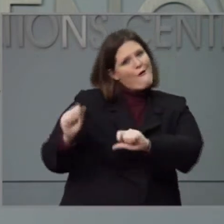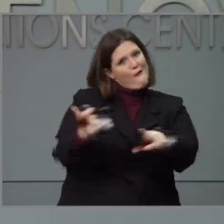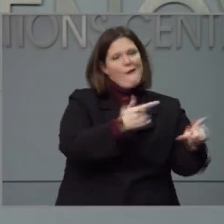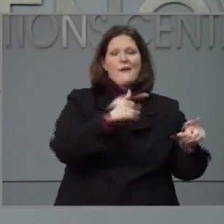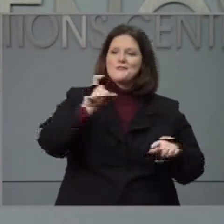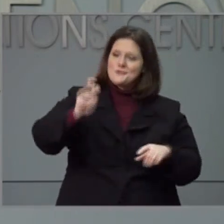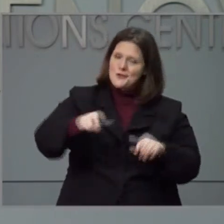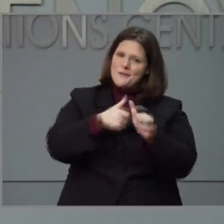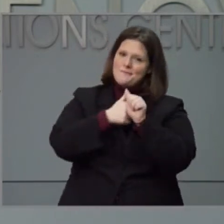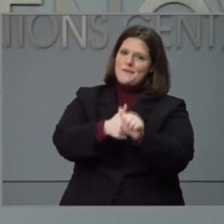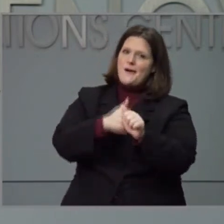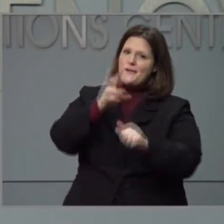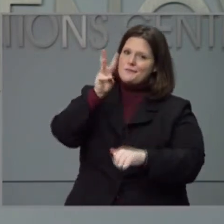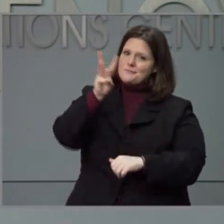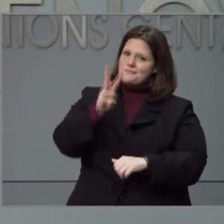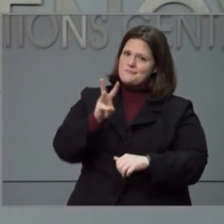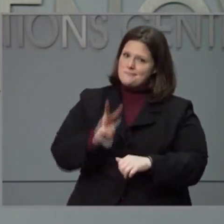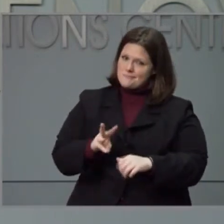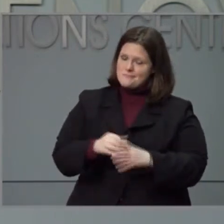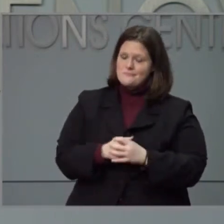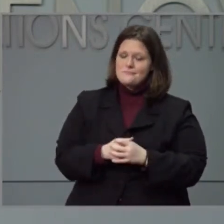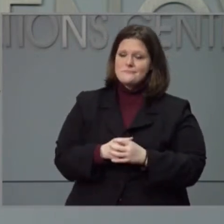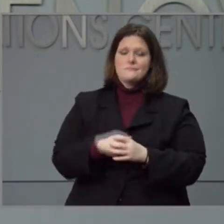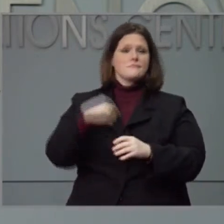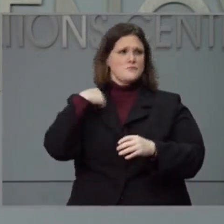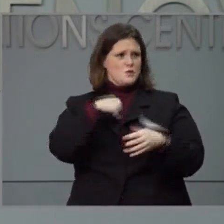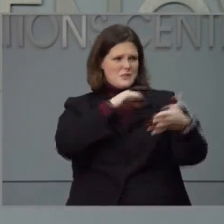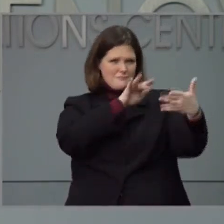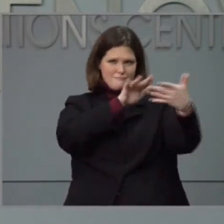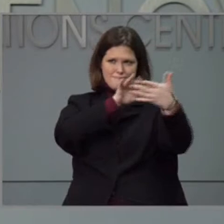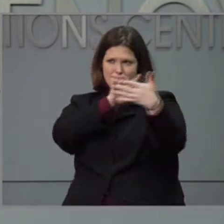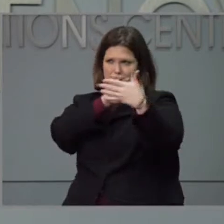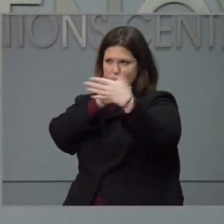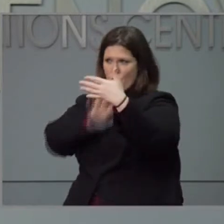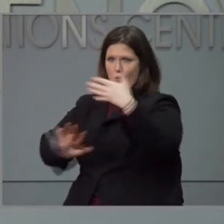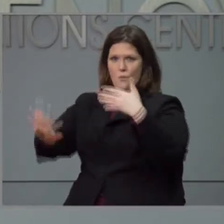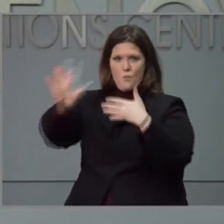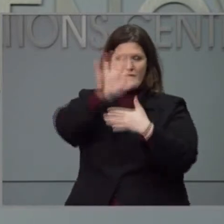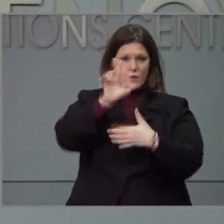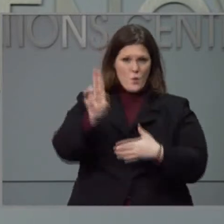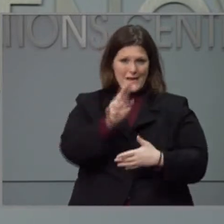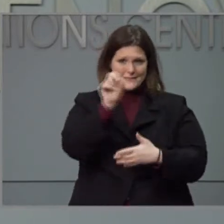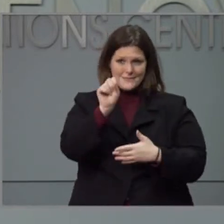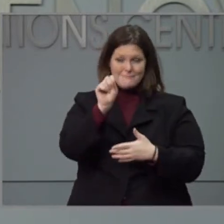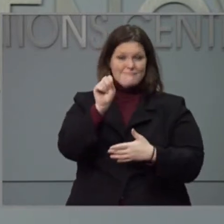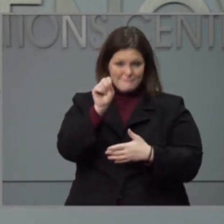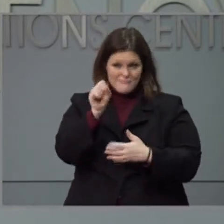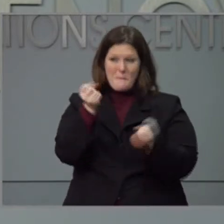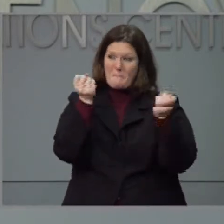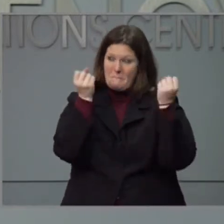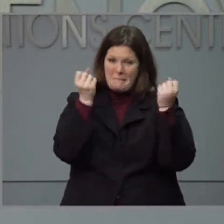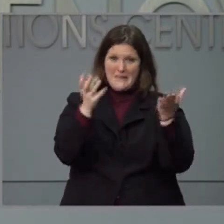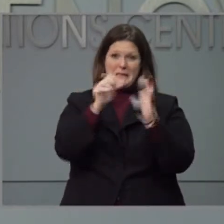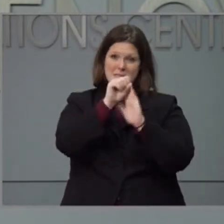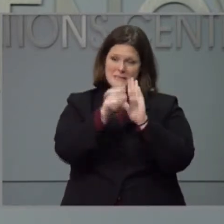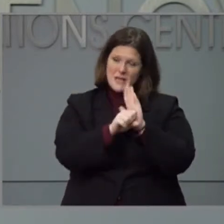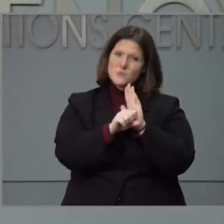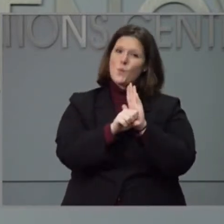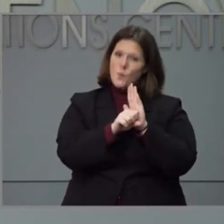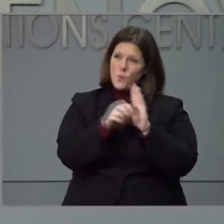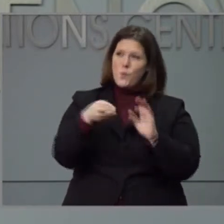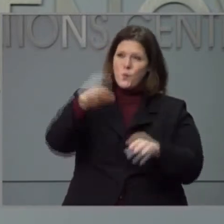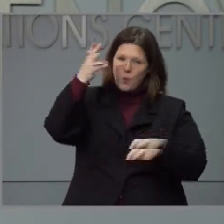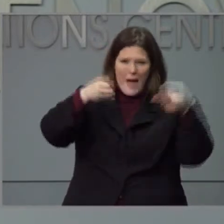vigilant. We're watching what's happening around the country, and I think we are seeing a number of our states really struggle, particularly